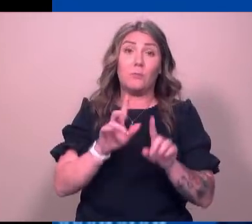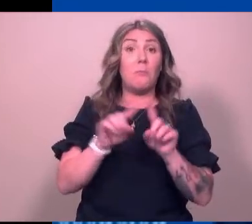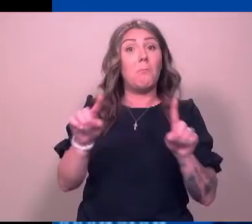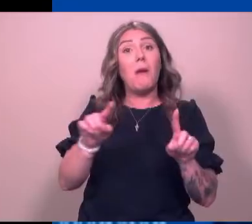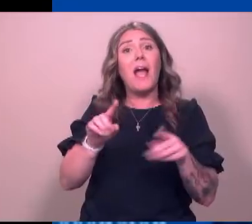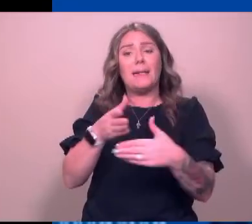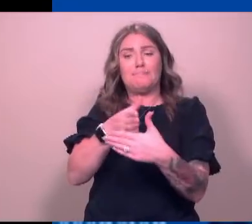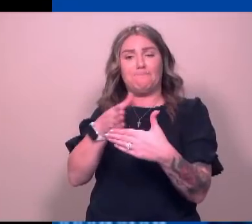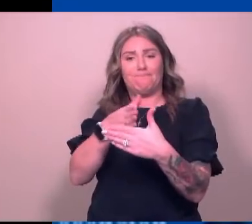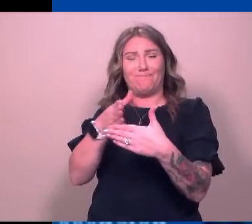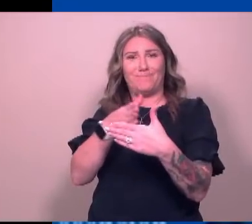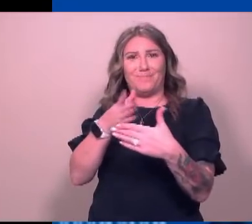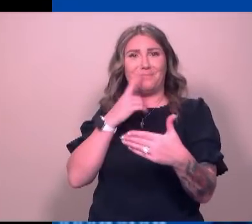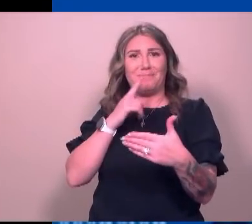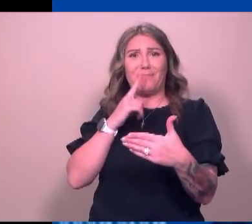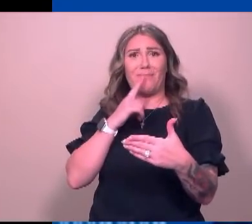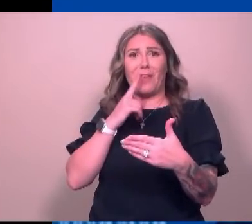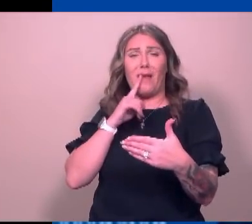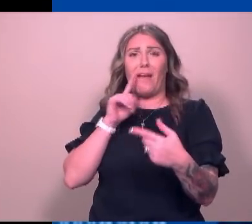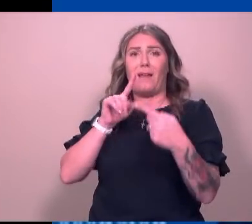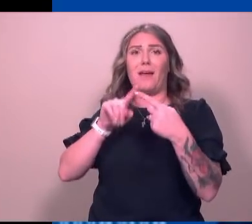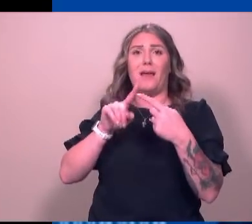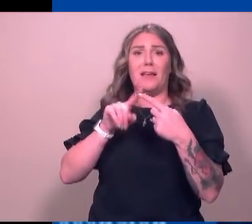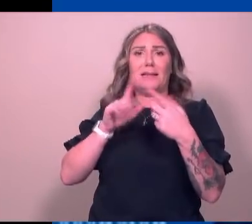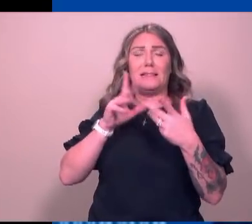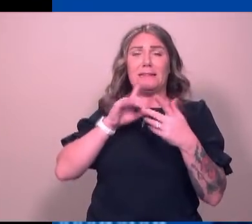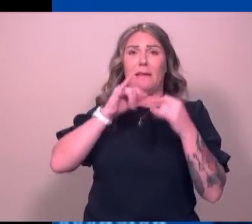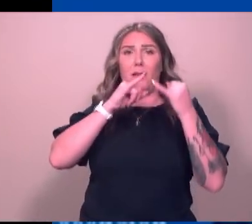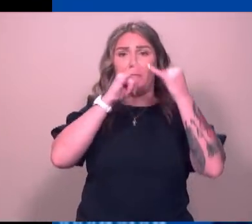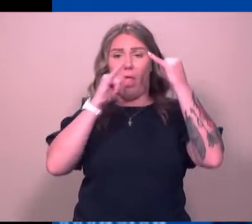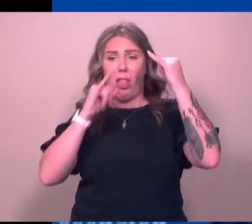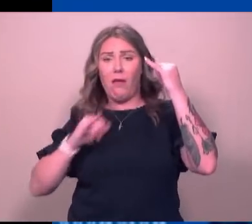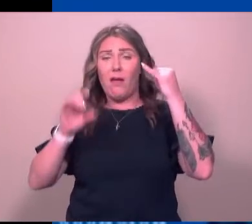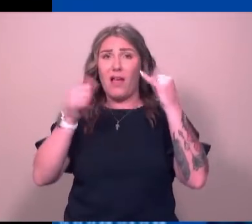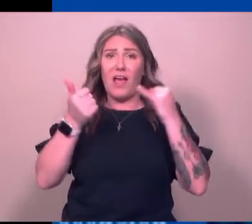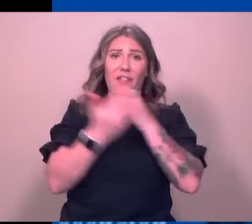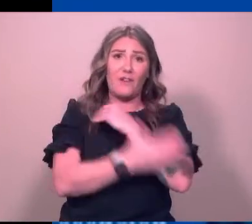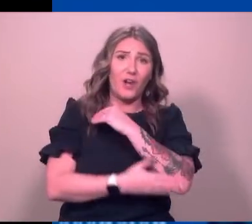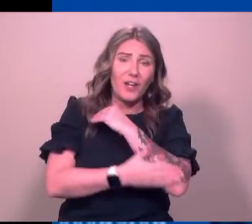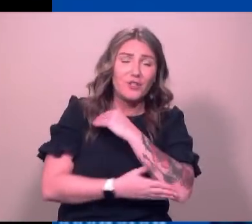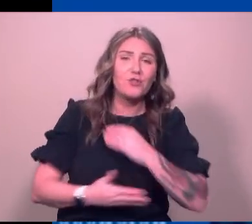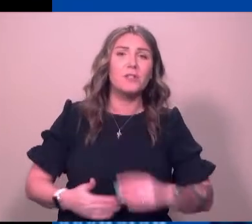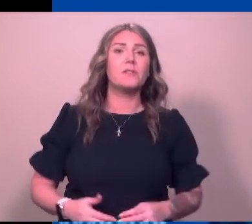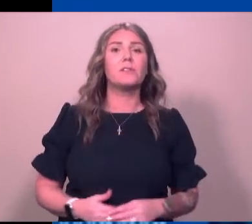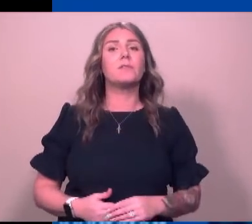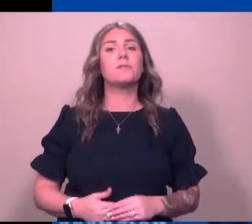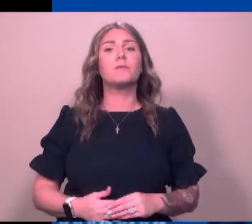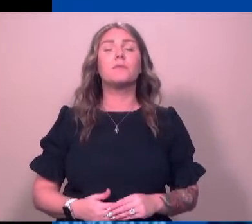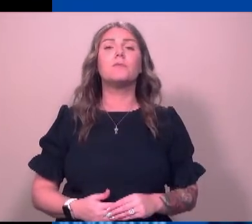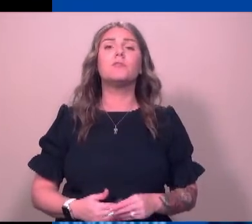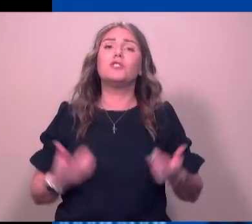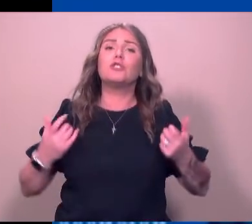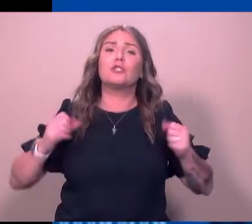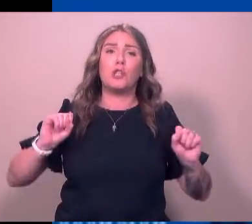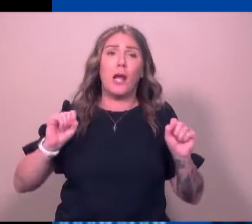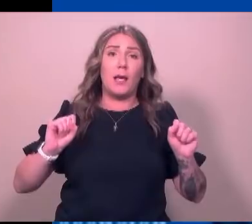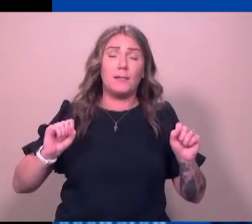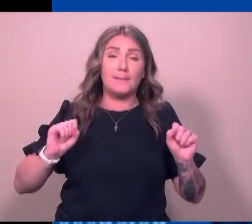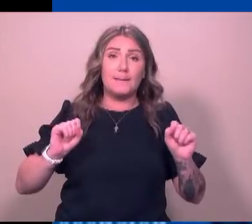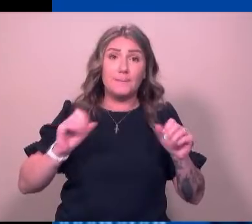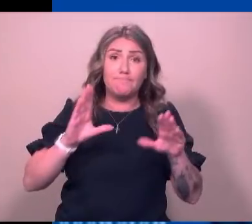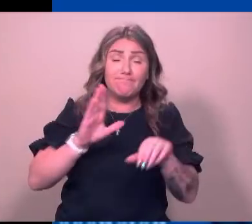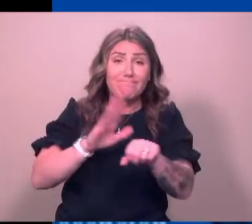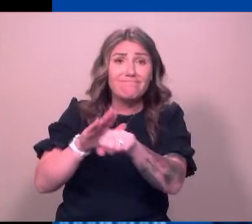in the interim, until it starts declining, like we saw maybe in some of the other countries, we're trying to make people aware that